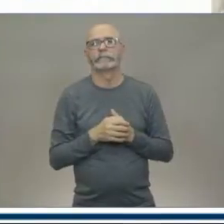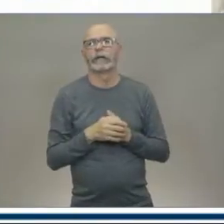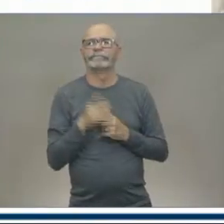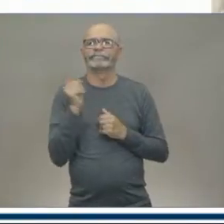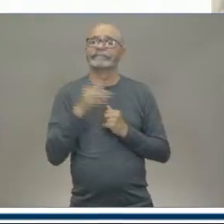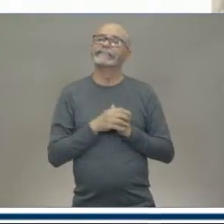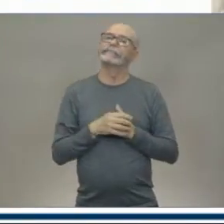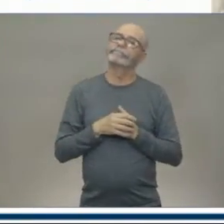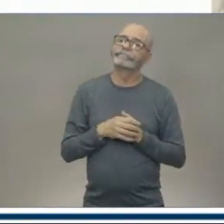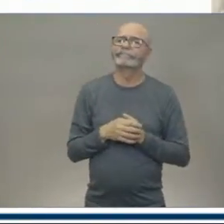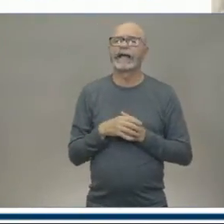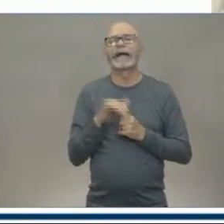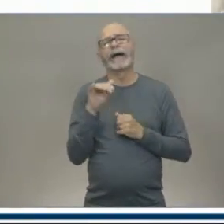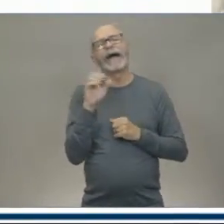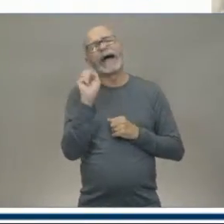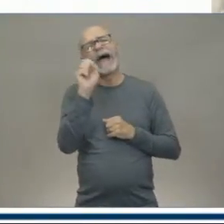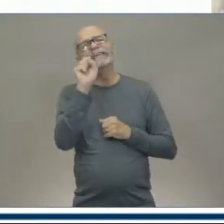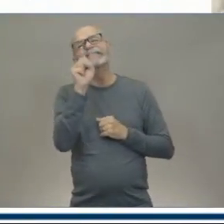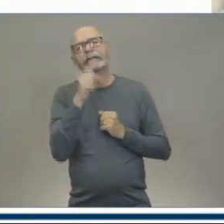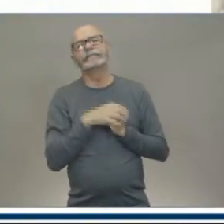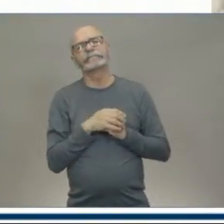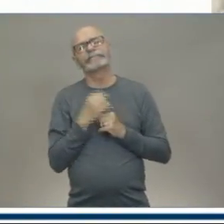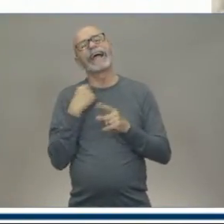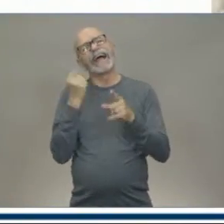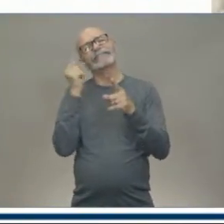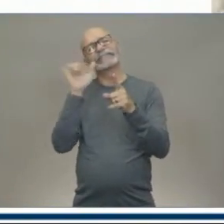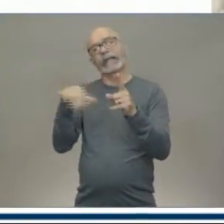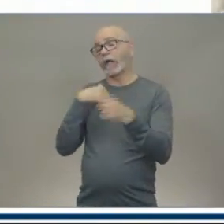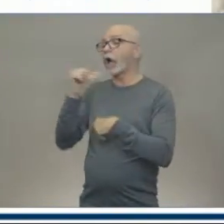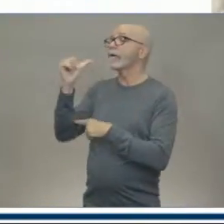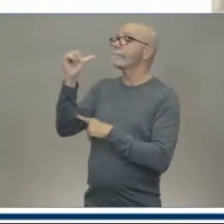there was the case of the bar where there was transmission at the bar